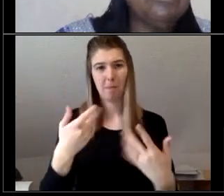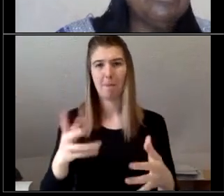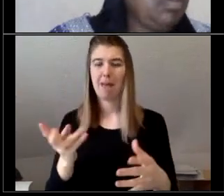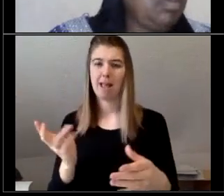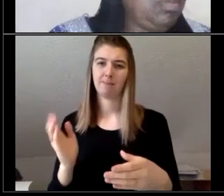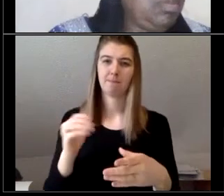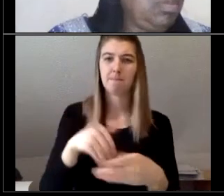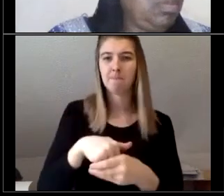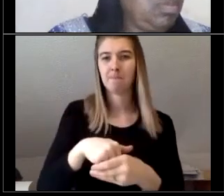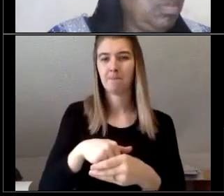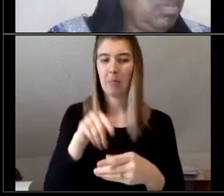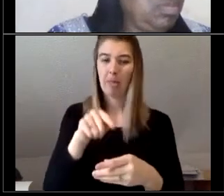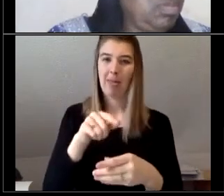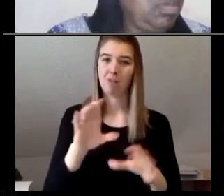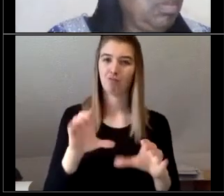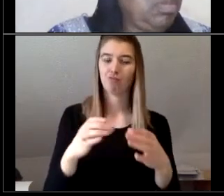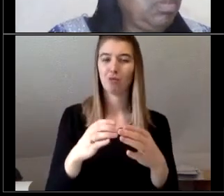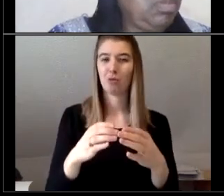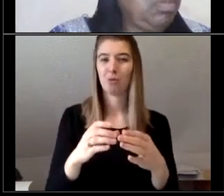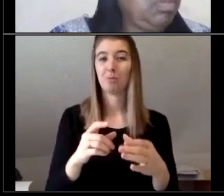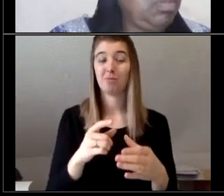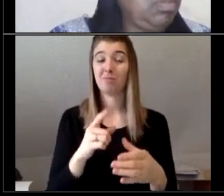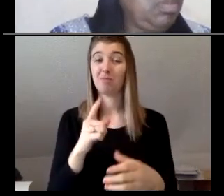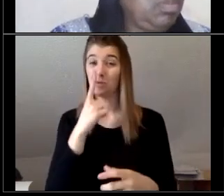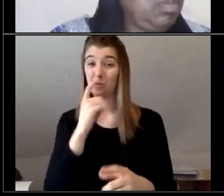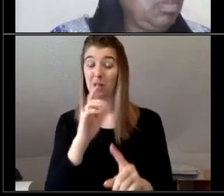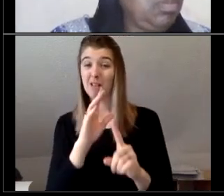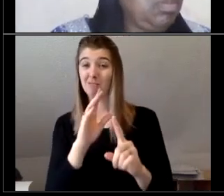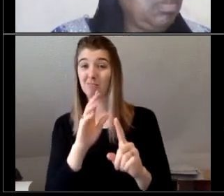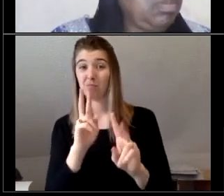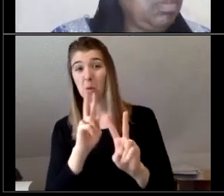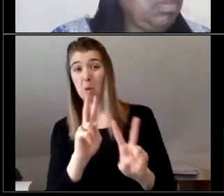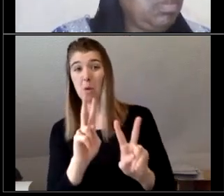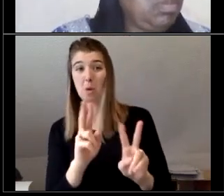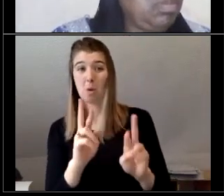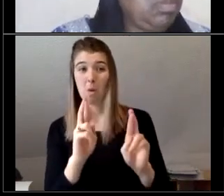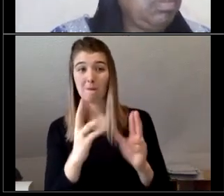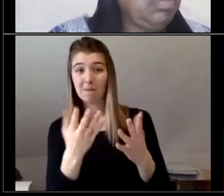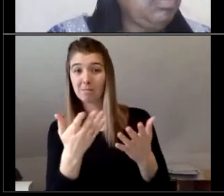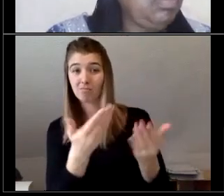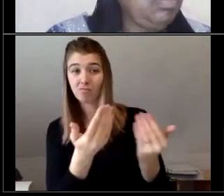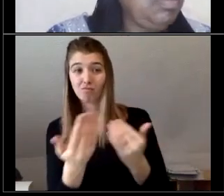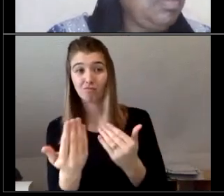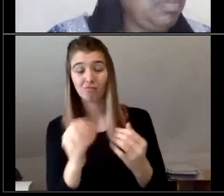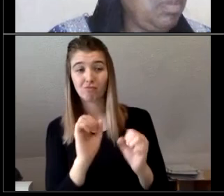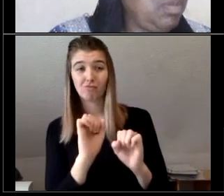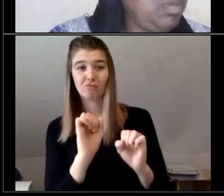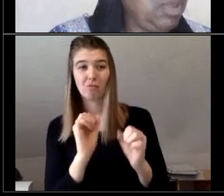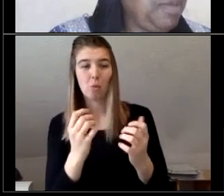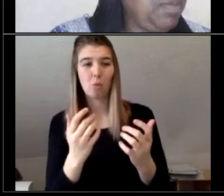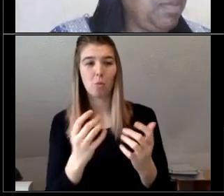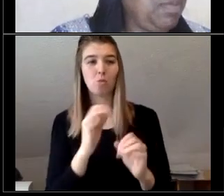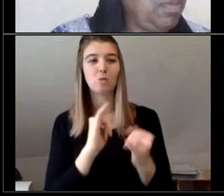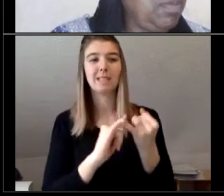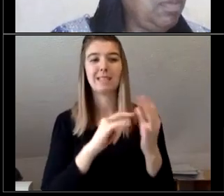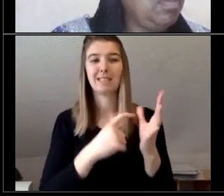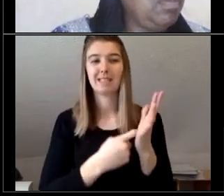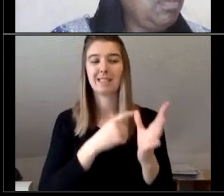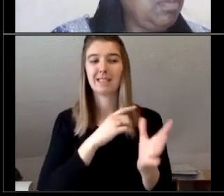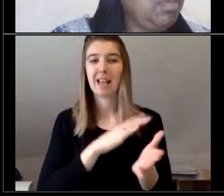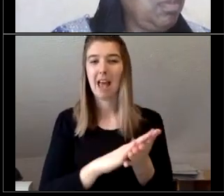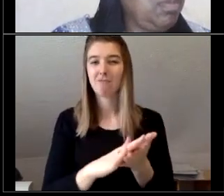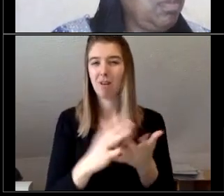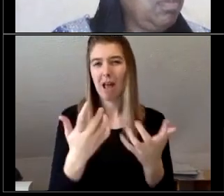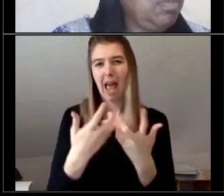their own and started to change the face of the table itself. Sarah, how can a young chemist get her